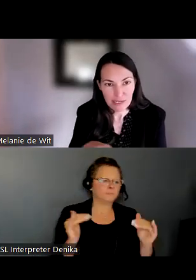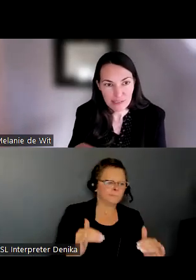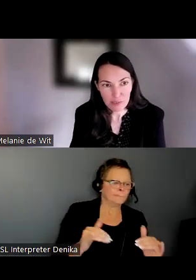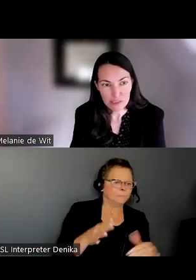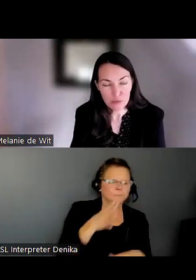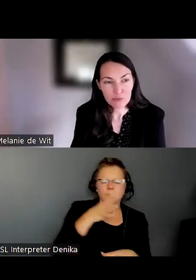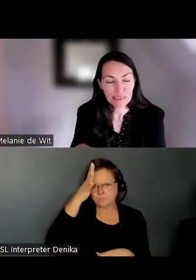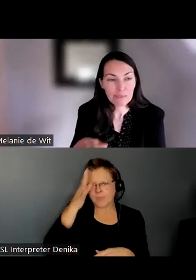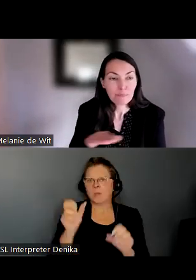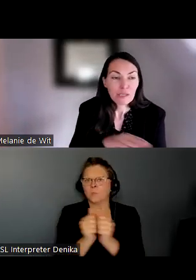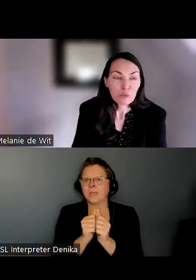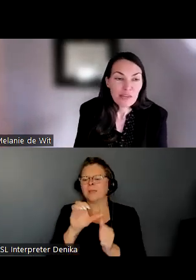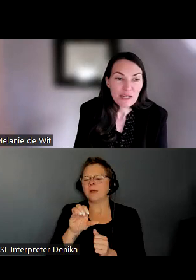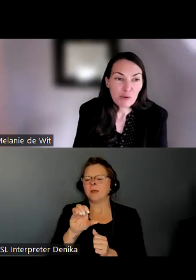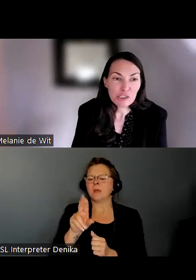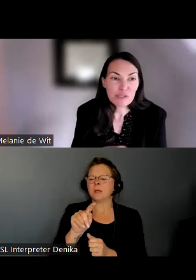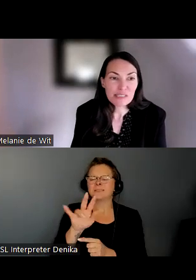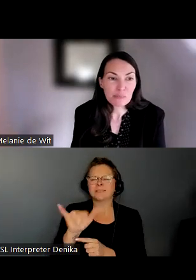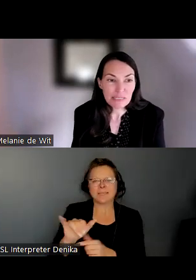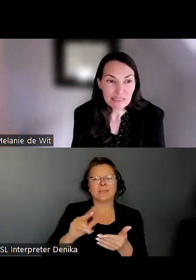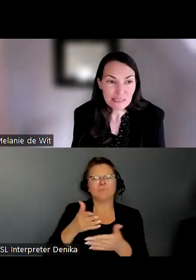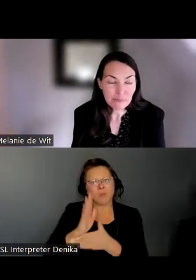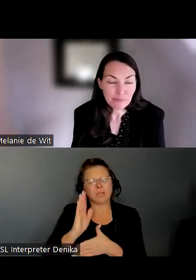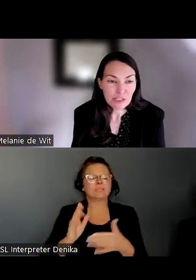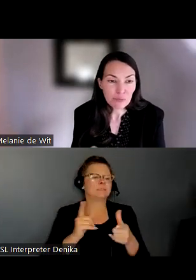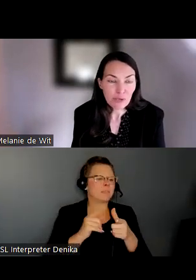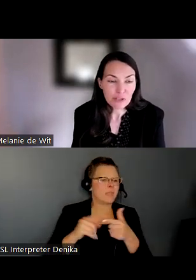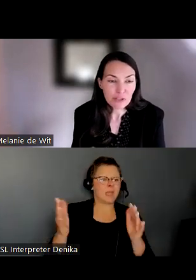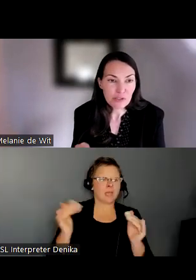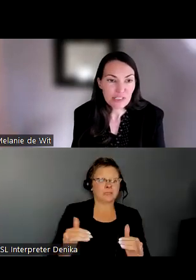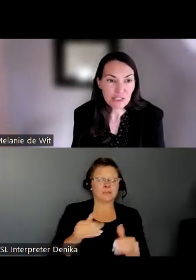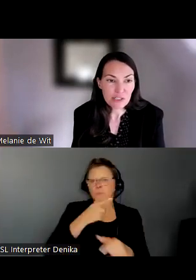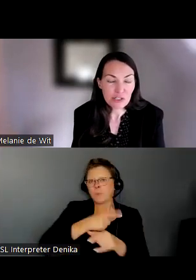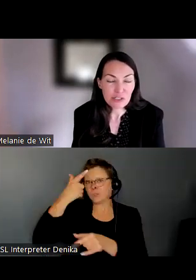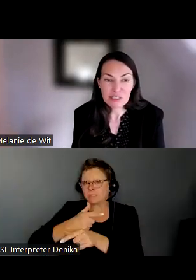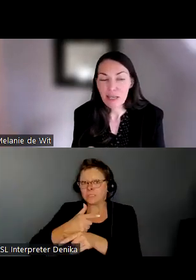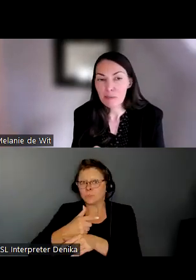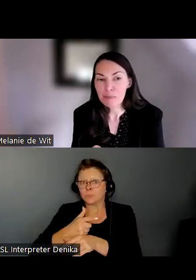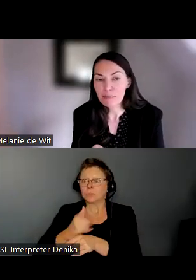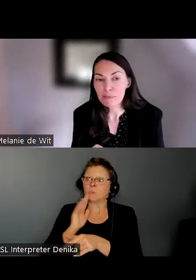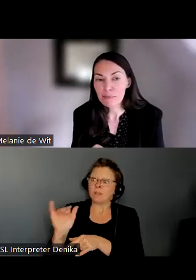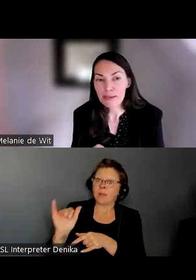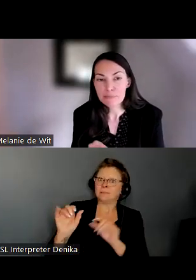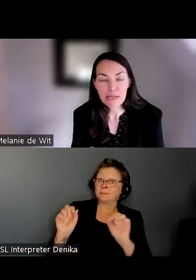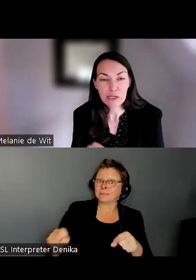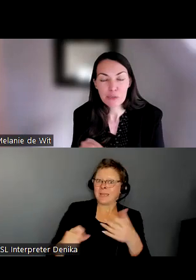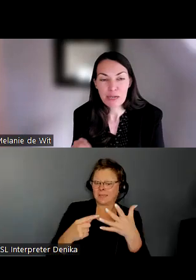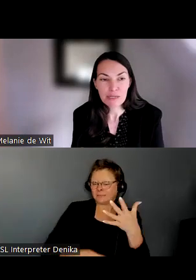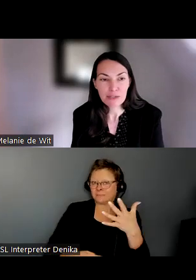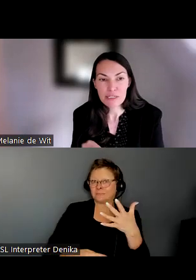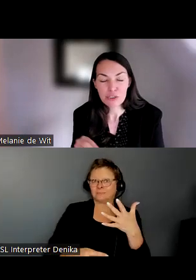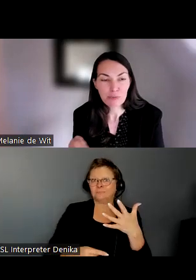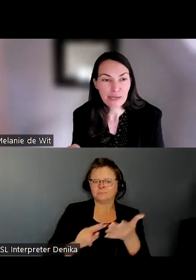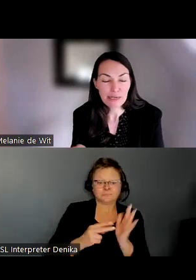with access rights only. We're then going to a sibling. So brothers or sisters can be by blood or